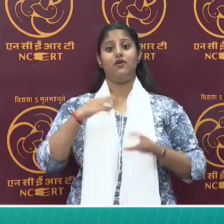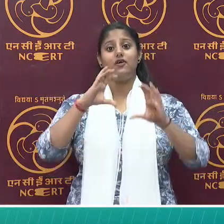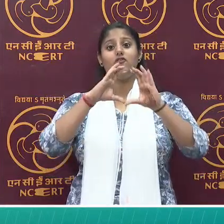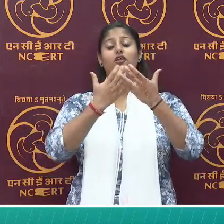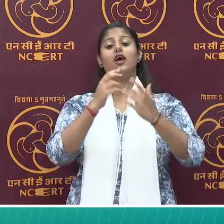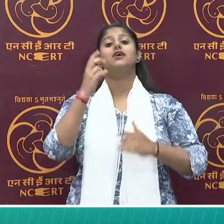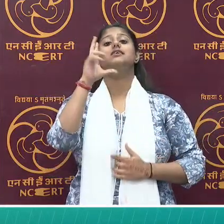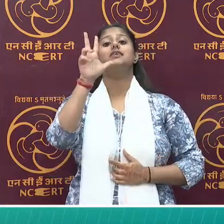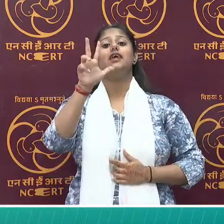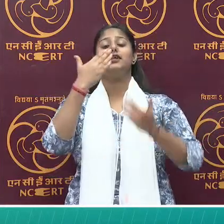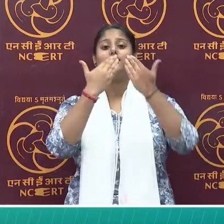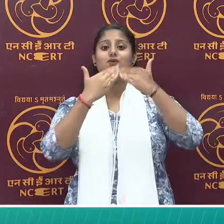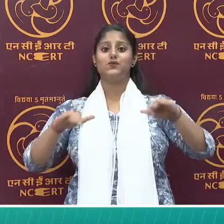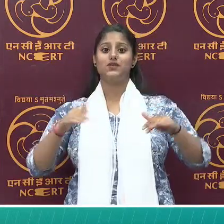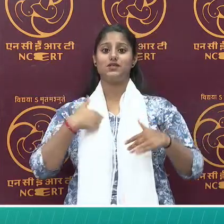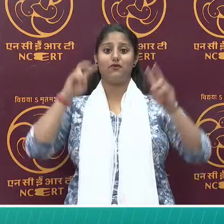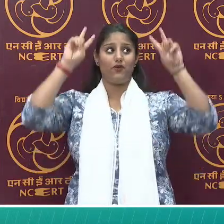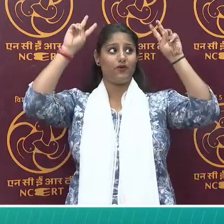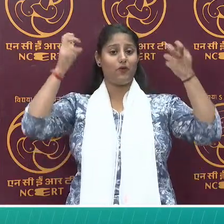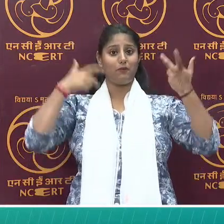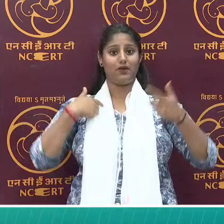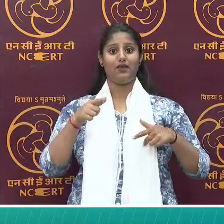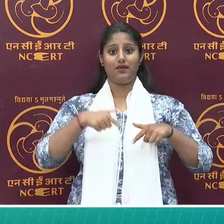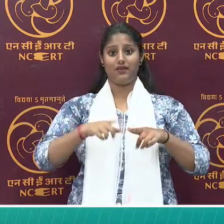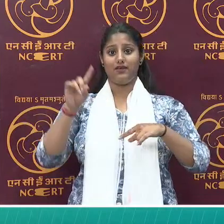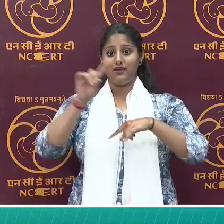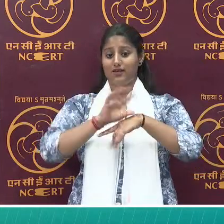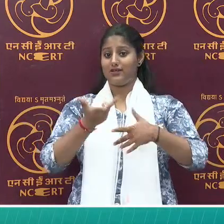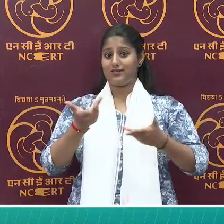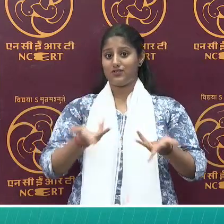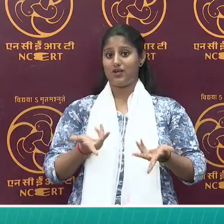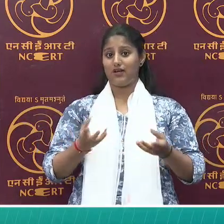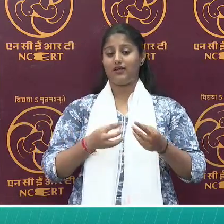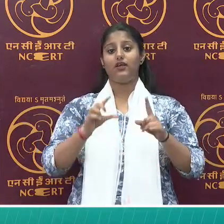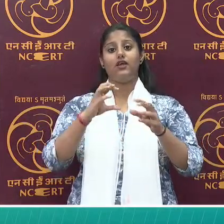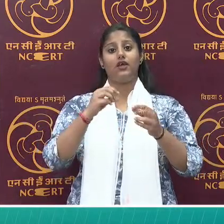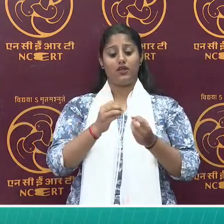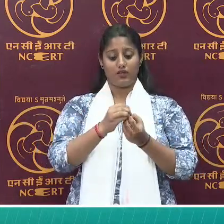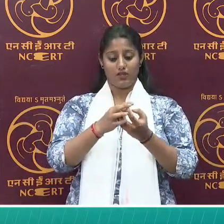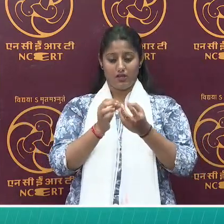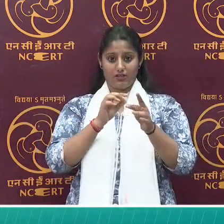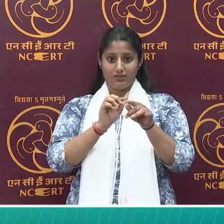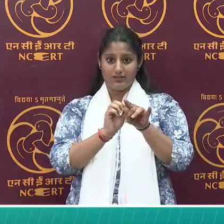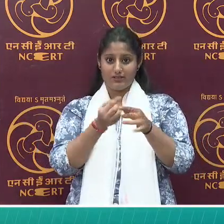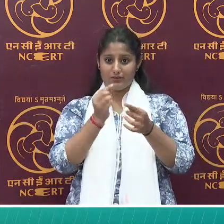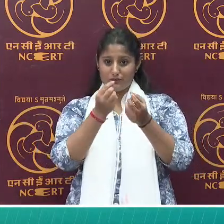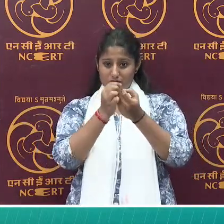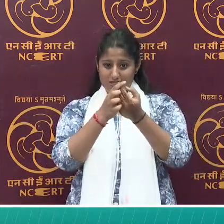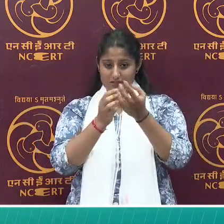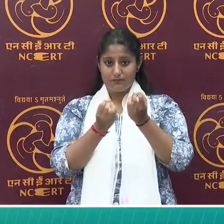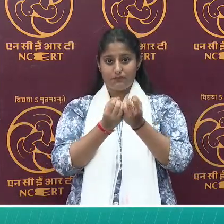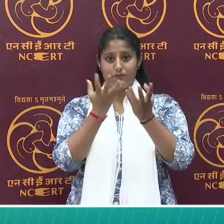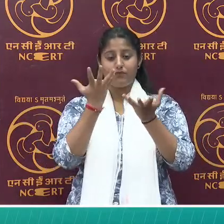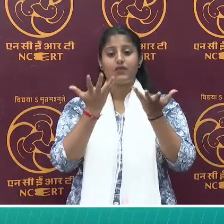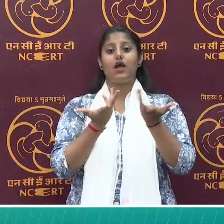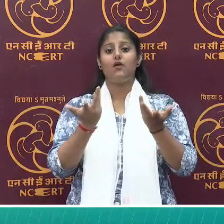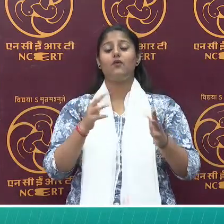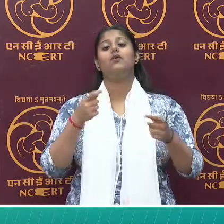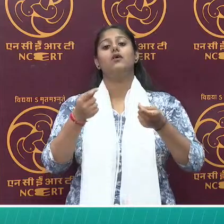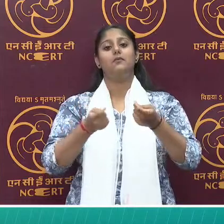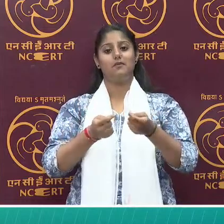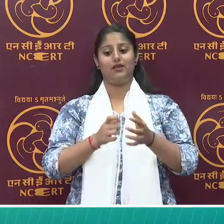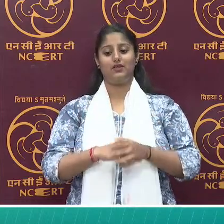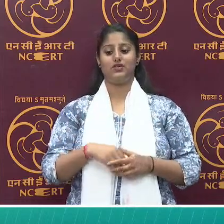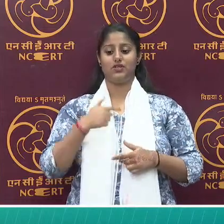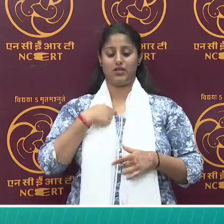and the topic that we are going to do today in this session is crop production and management. To give more insight